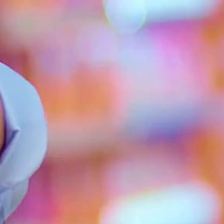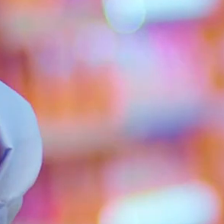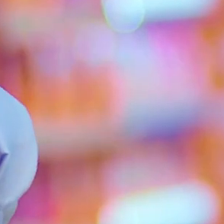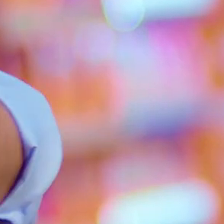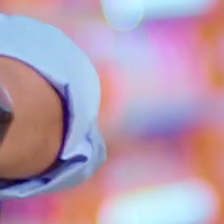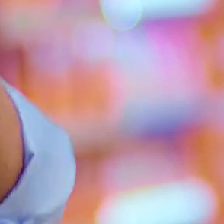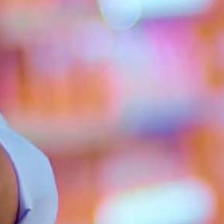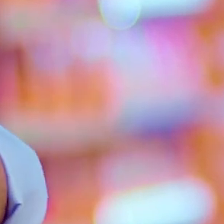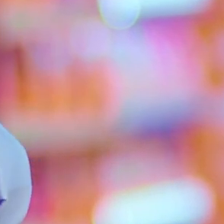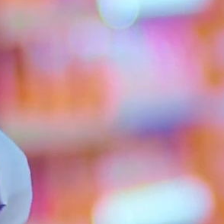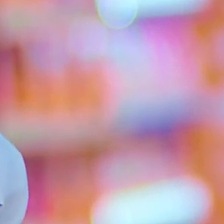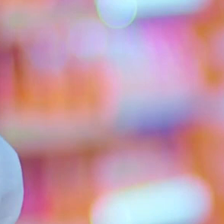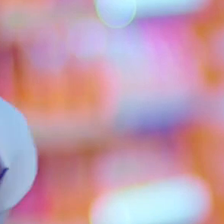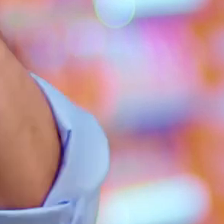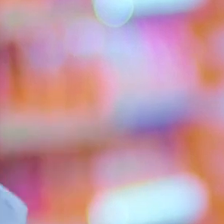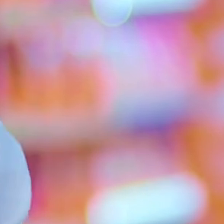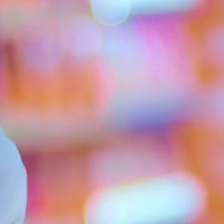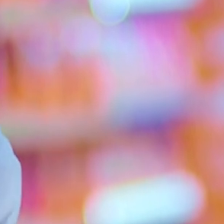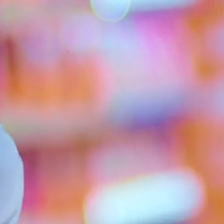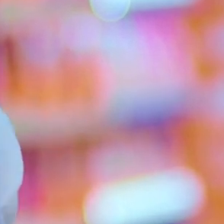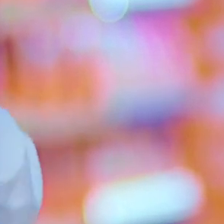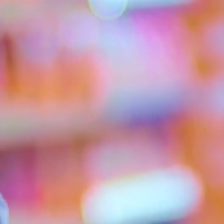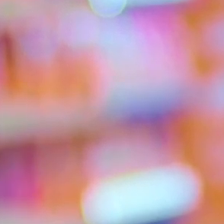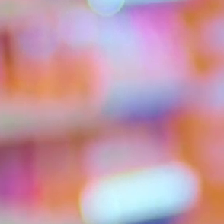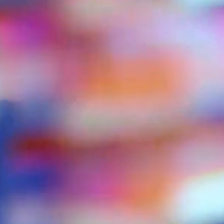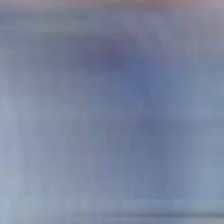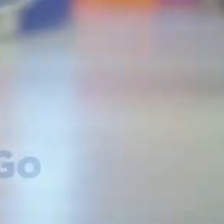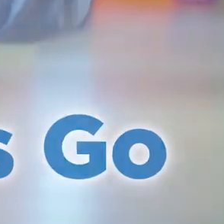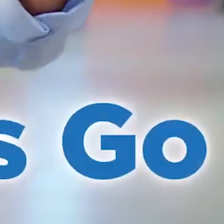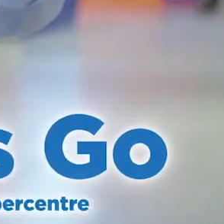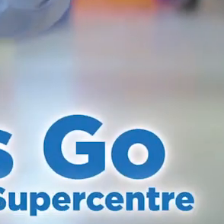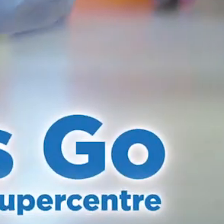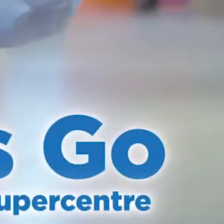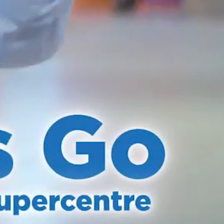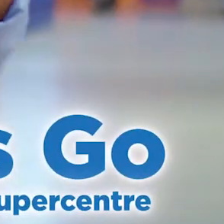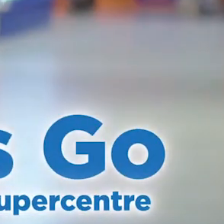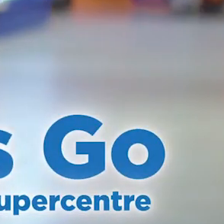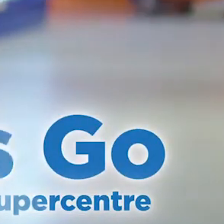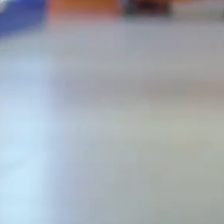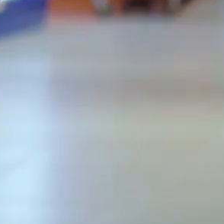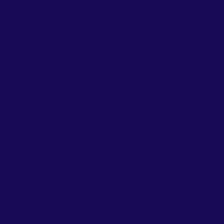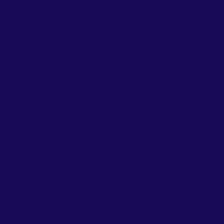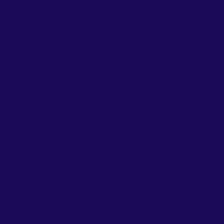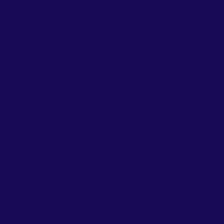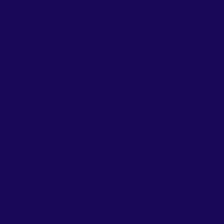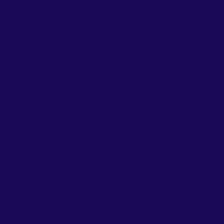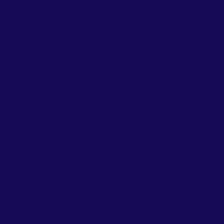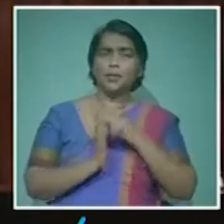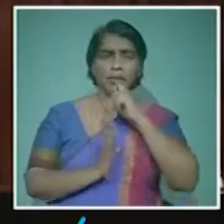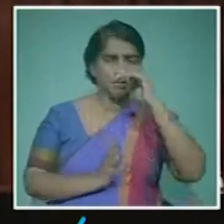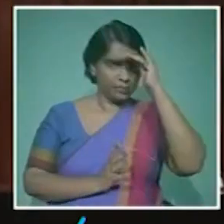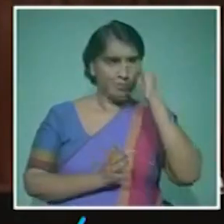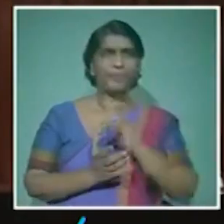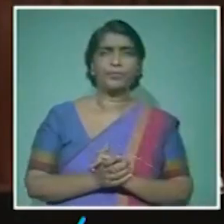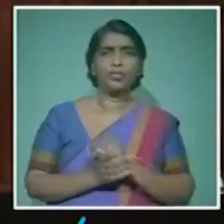card. Best per price, best per products tiyenne. Aapiko supermarket ma vitarai. Let's go, Aapiko Super Center.